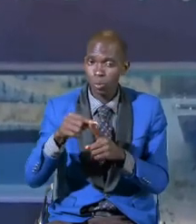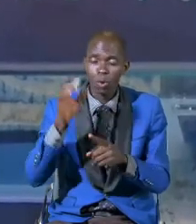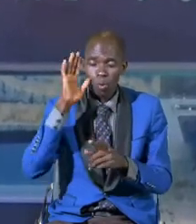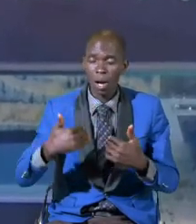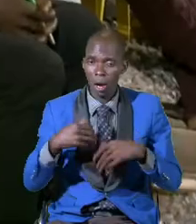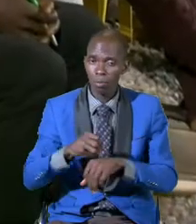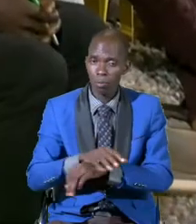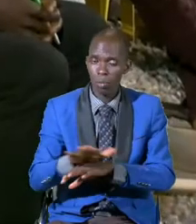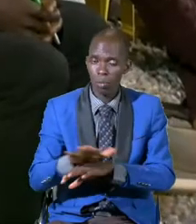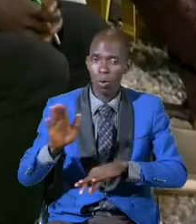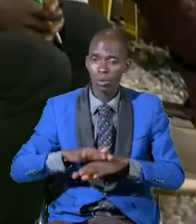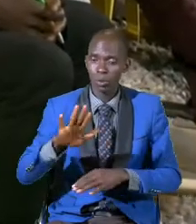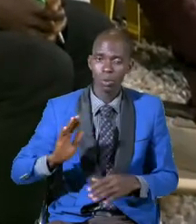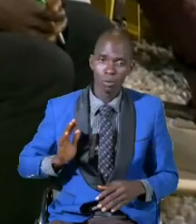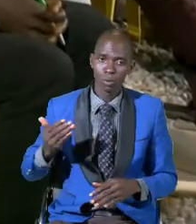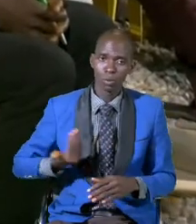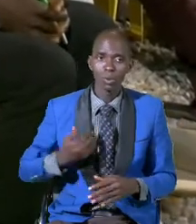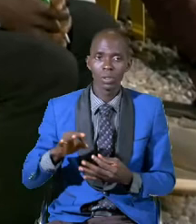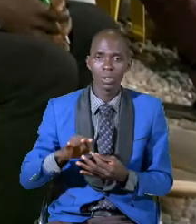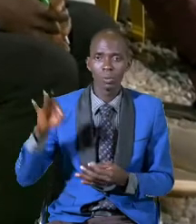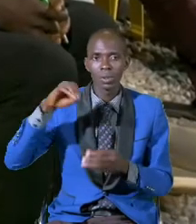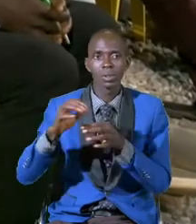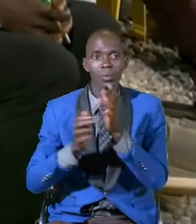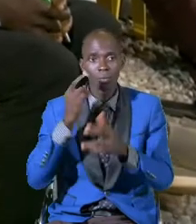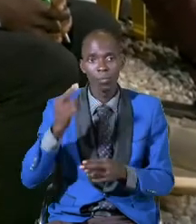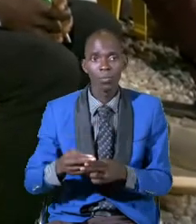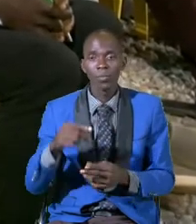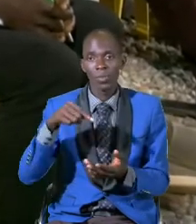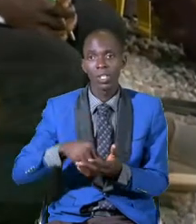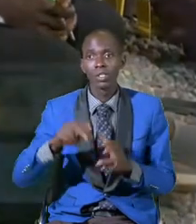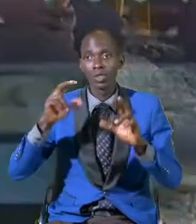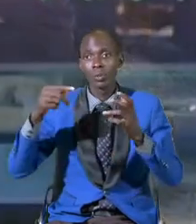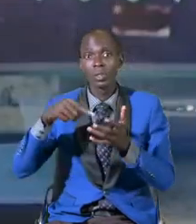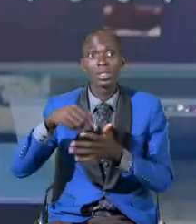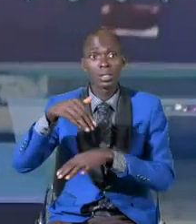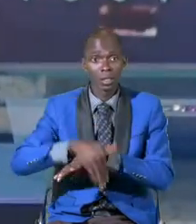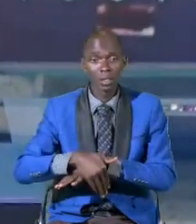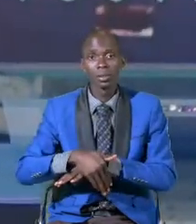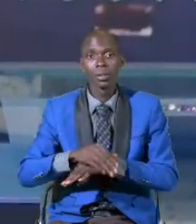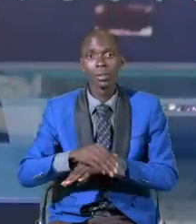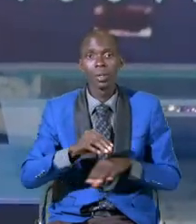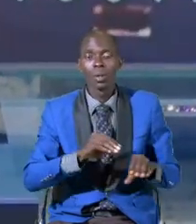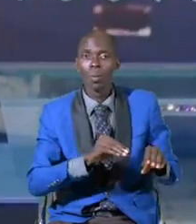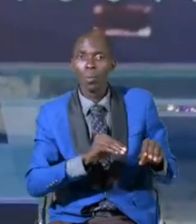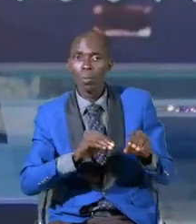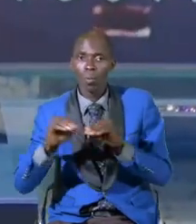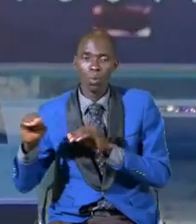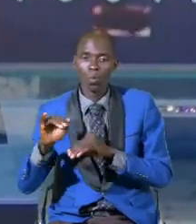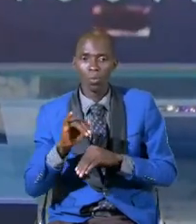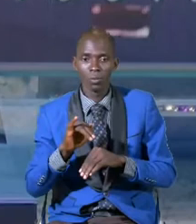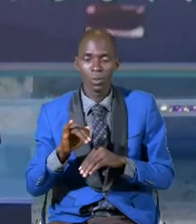in Jesus' name. The topic tonight, foresee coping, not copying out